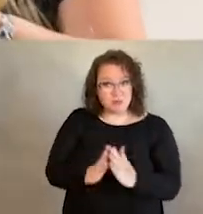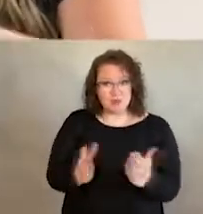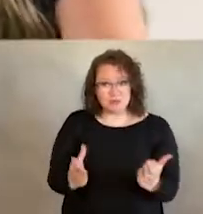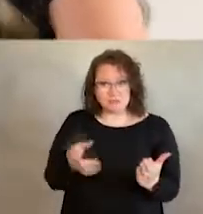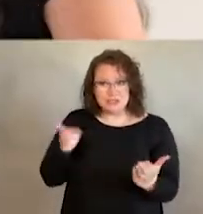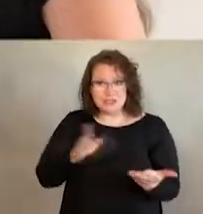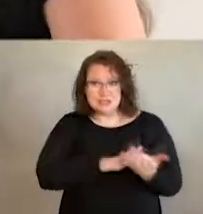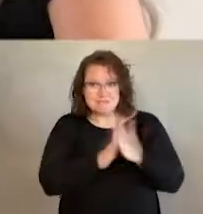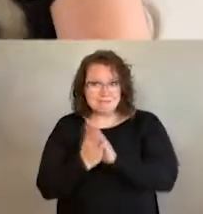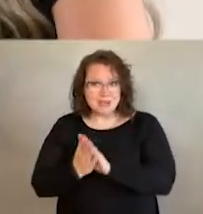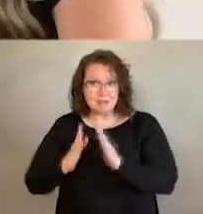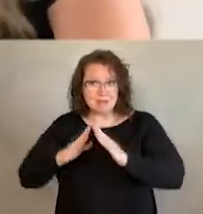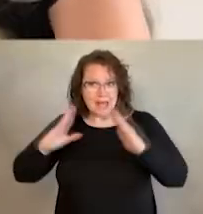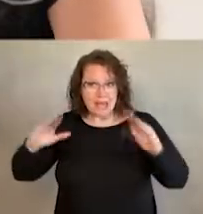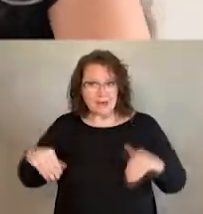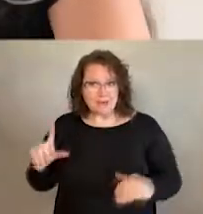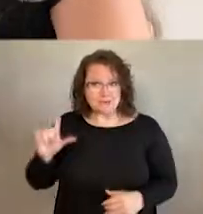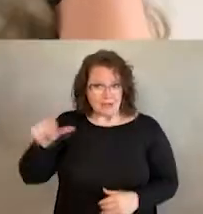So.